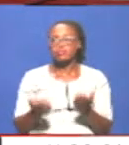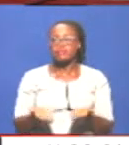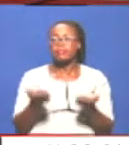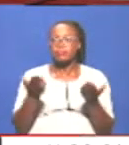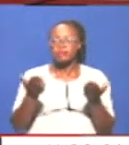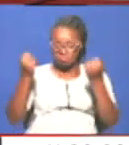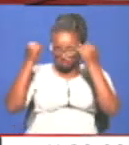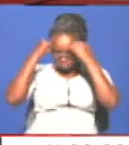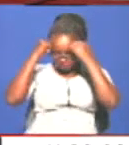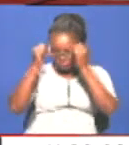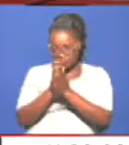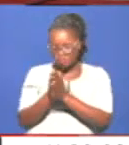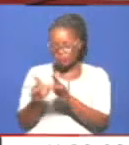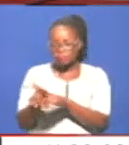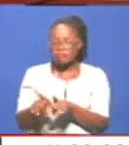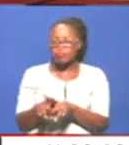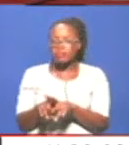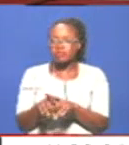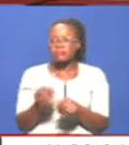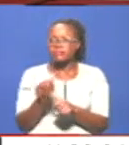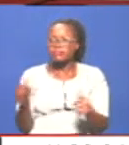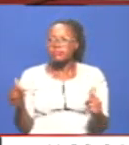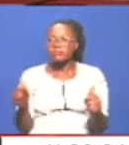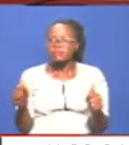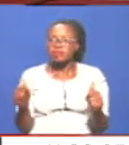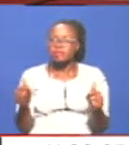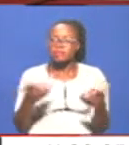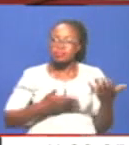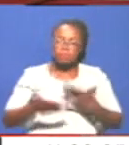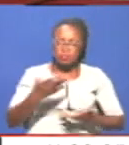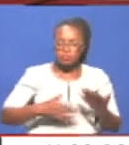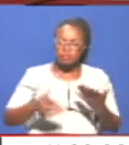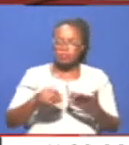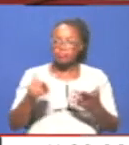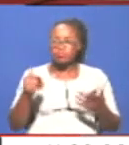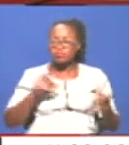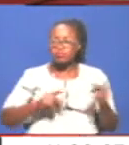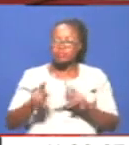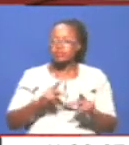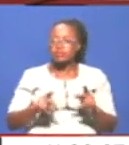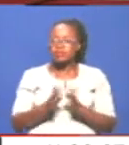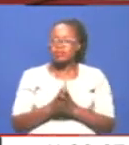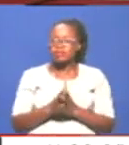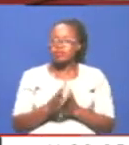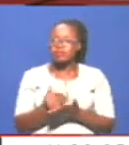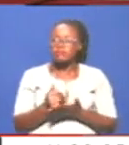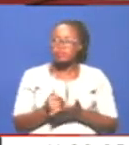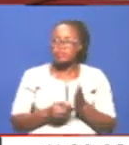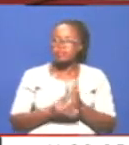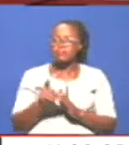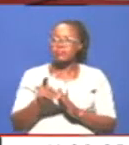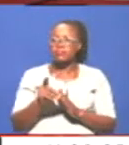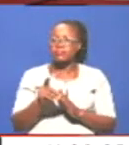studies and also doing well, interacting with other people, and it's helped me develop other